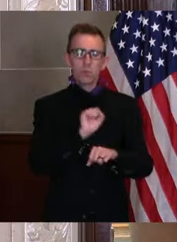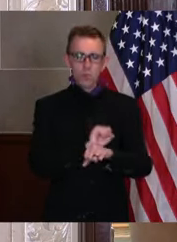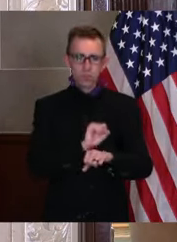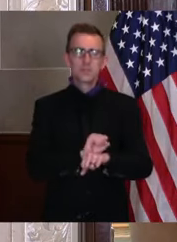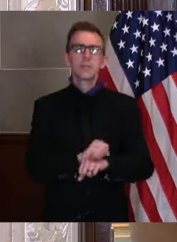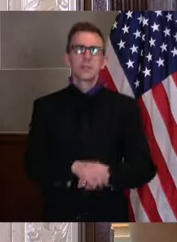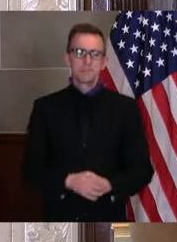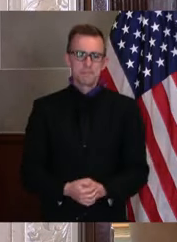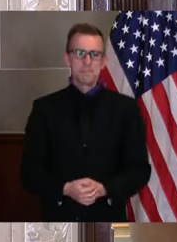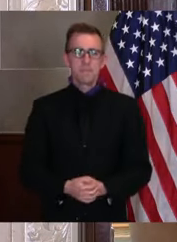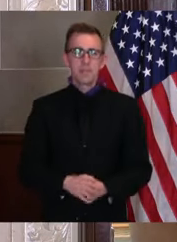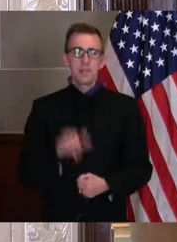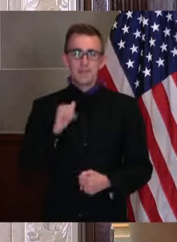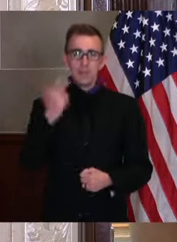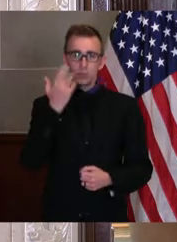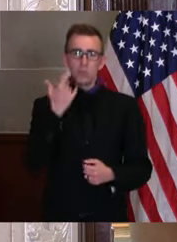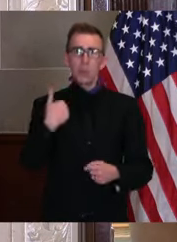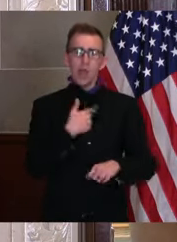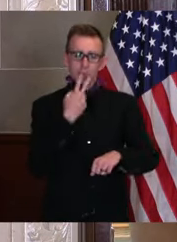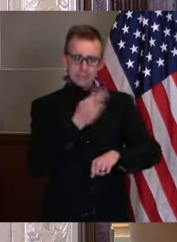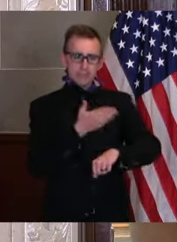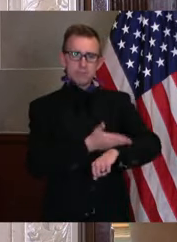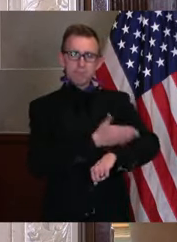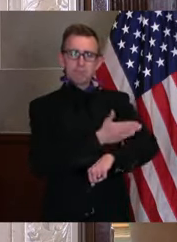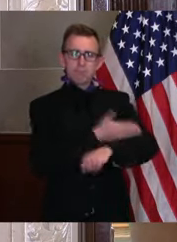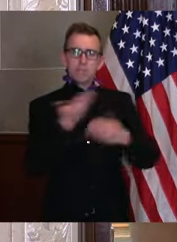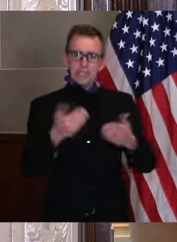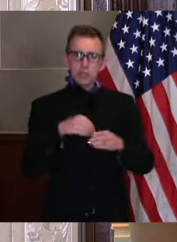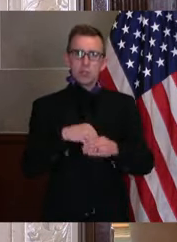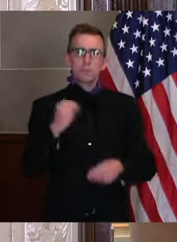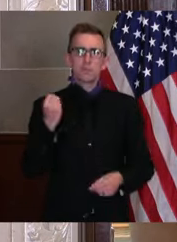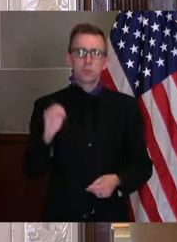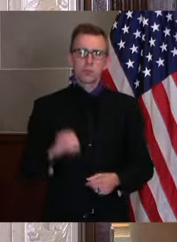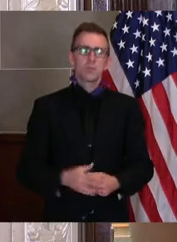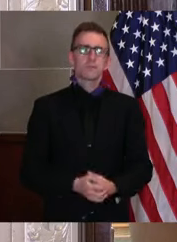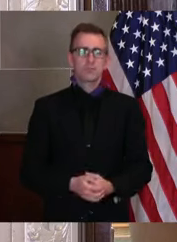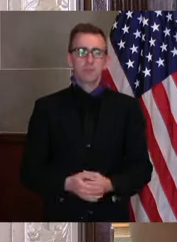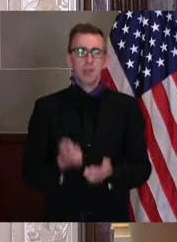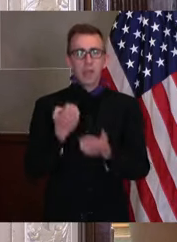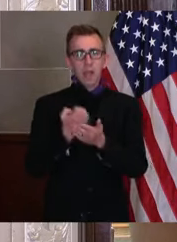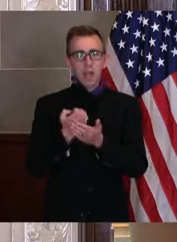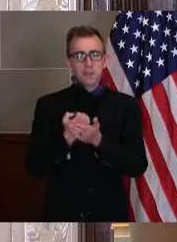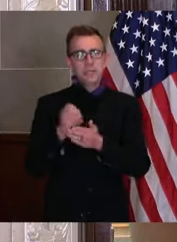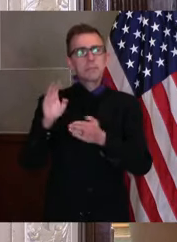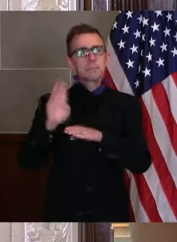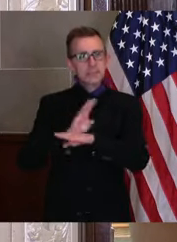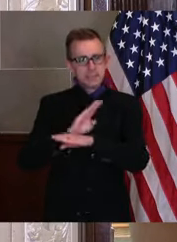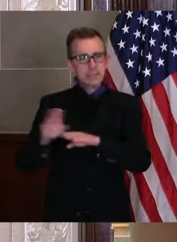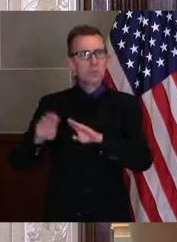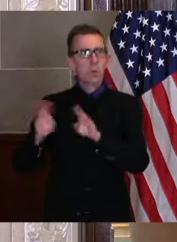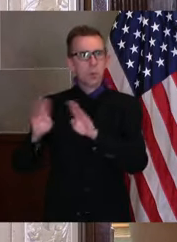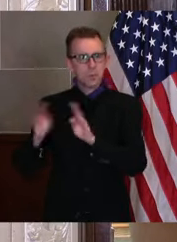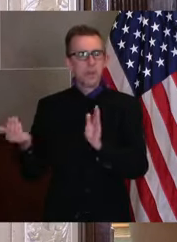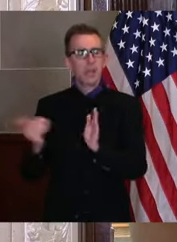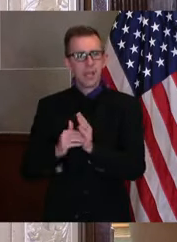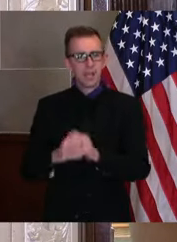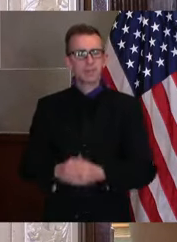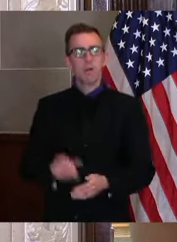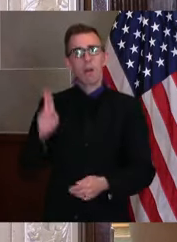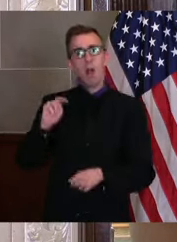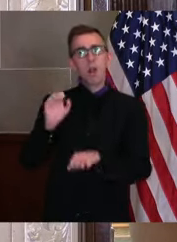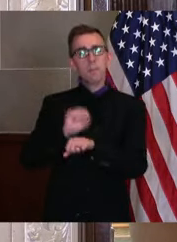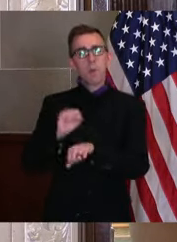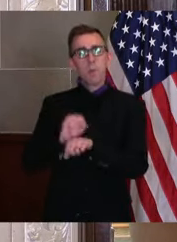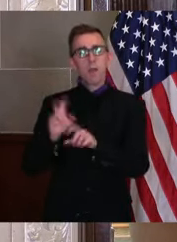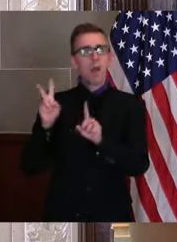and that is the reason we are recovering here in the state of Missouri. The economy is reopening. Our unemployment claims have